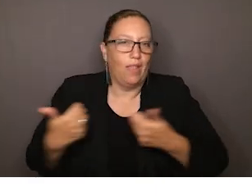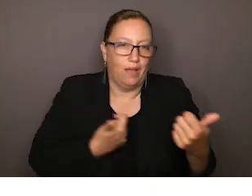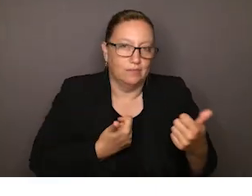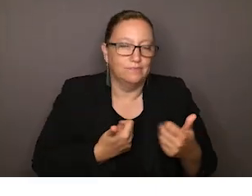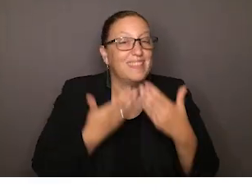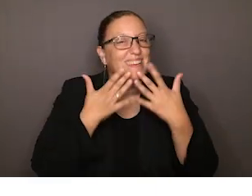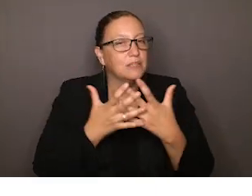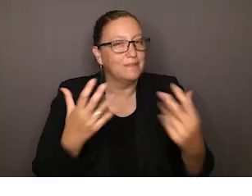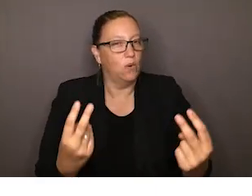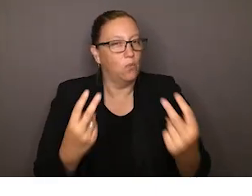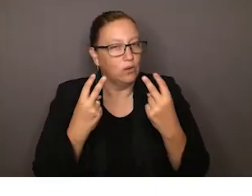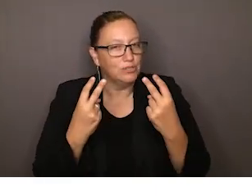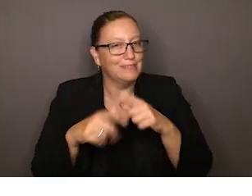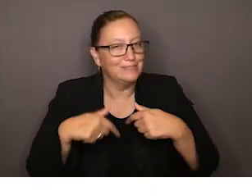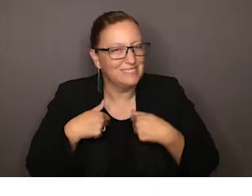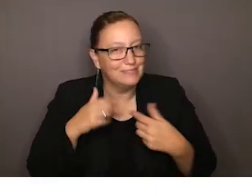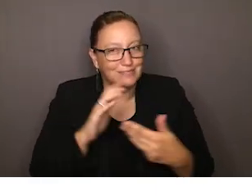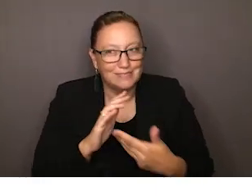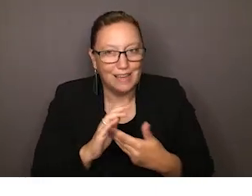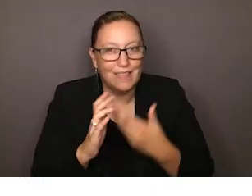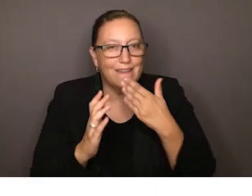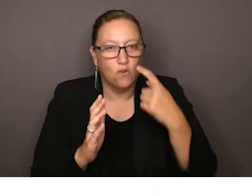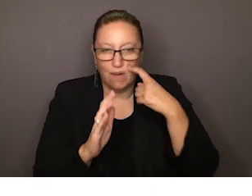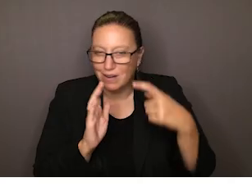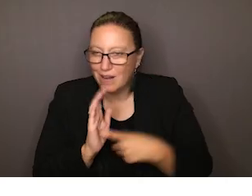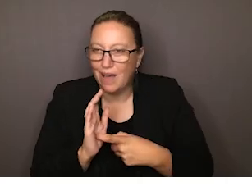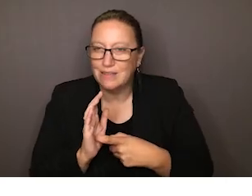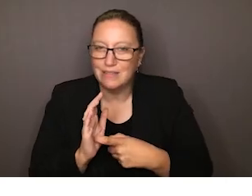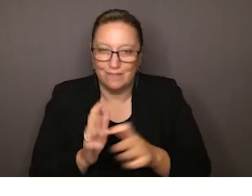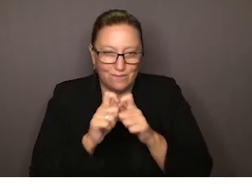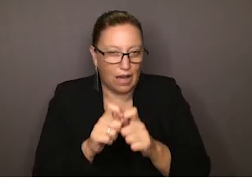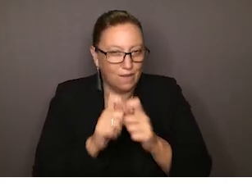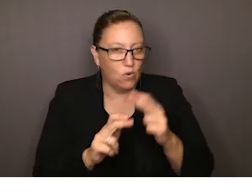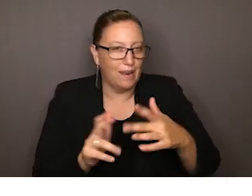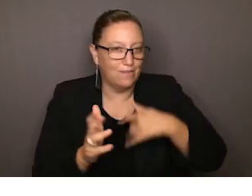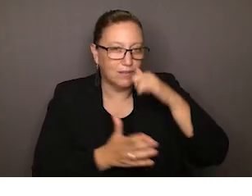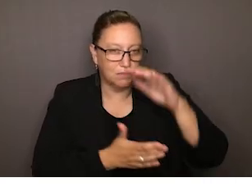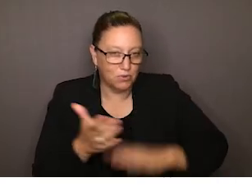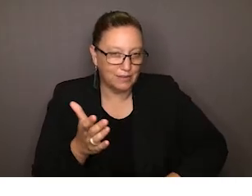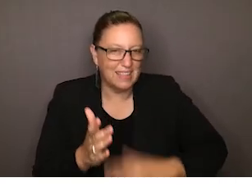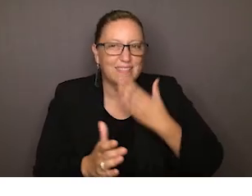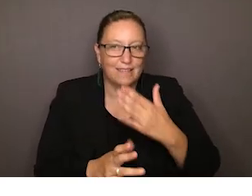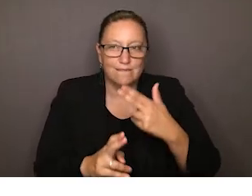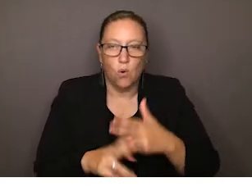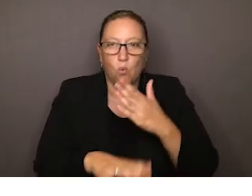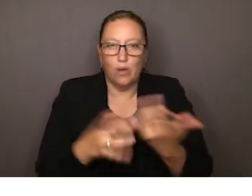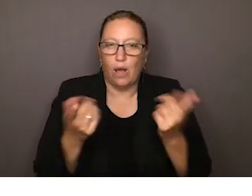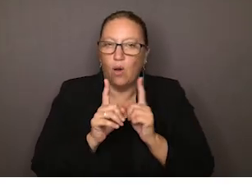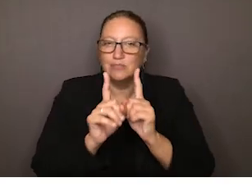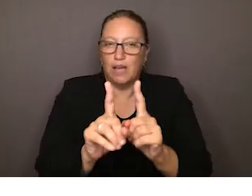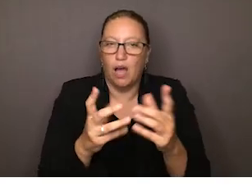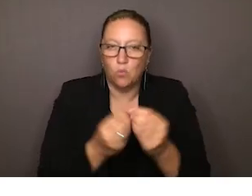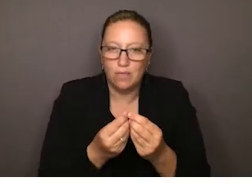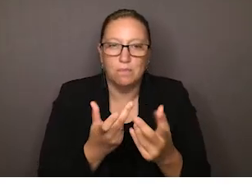well. Thank you very much for recognizing the value of lived experience and for working alongside